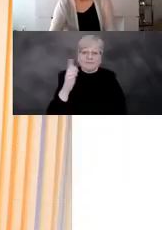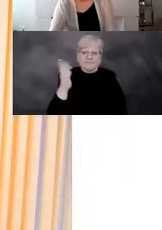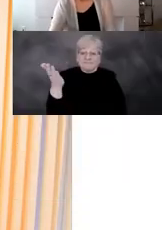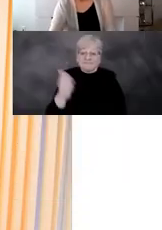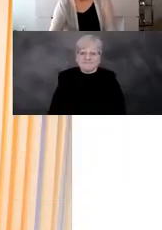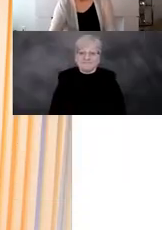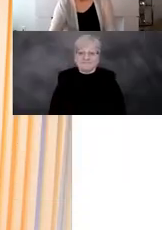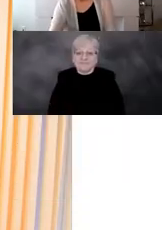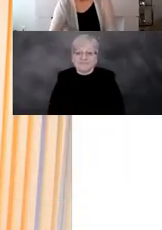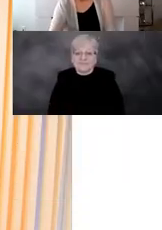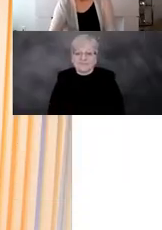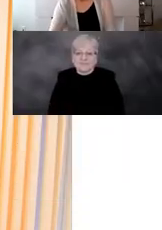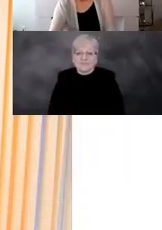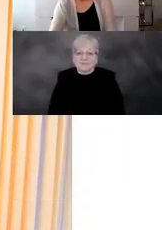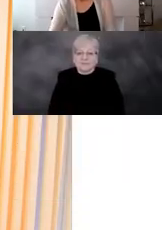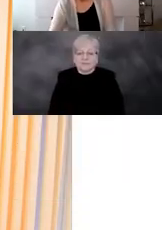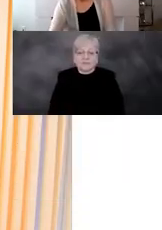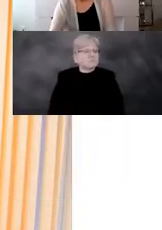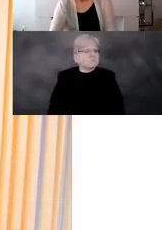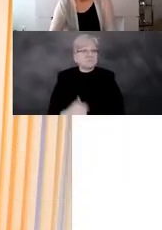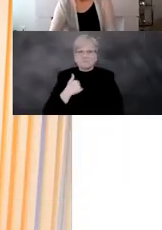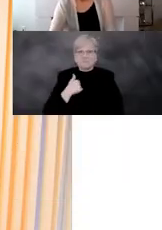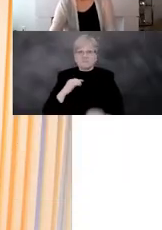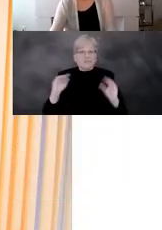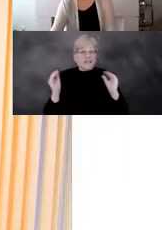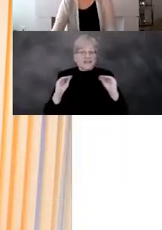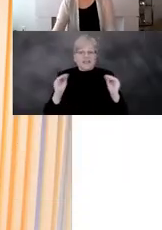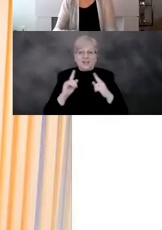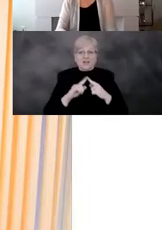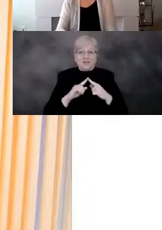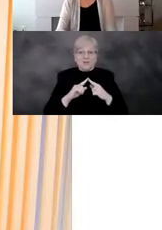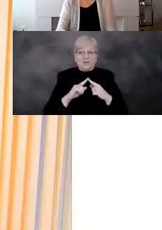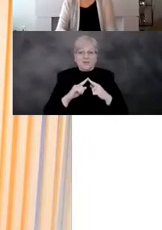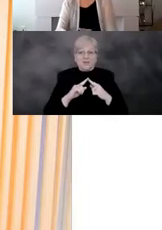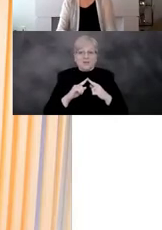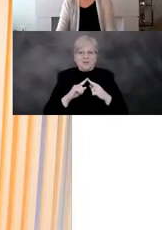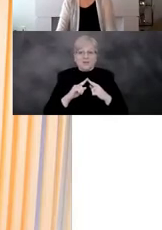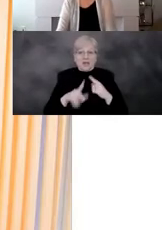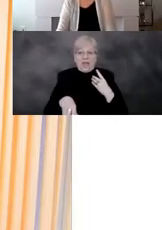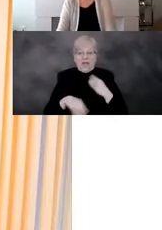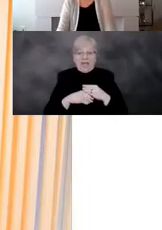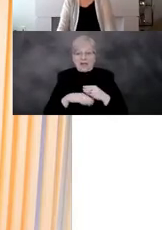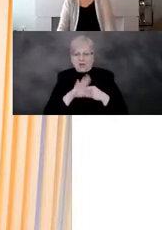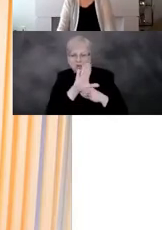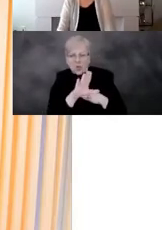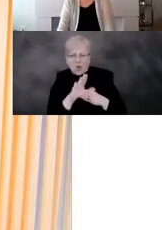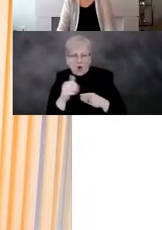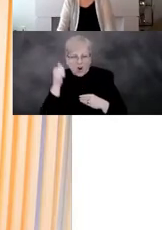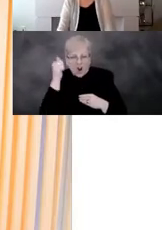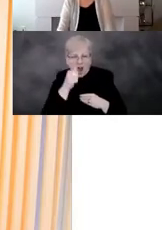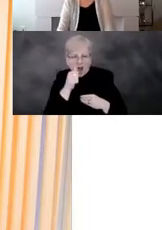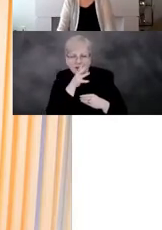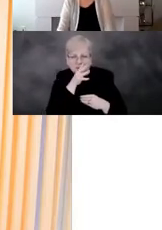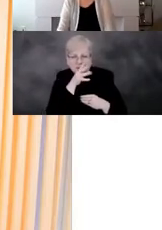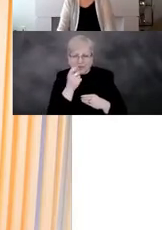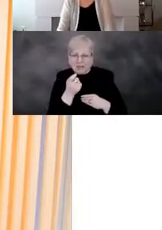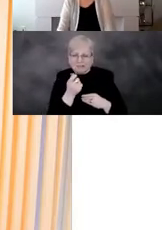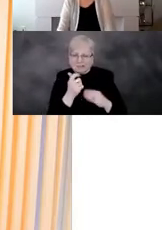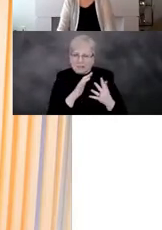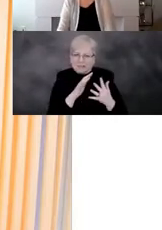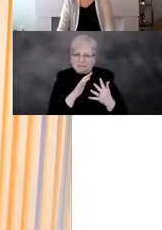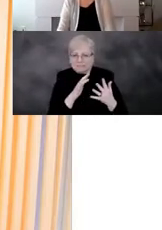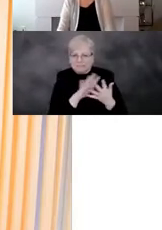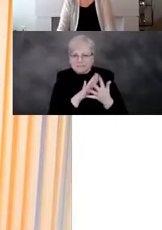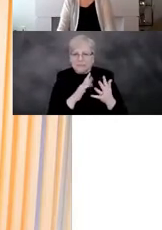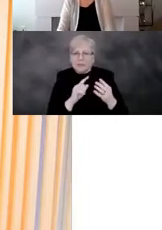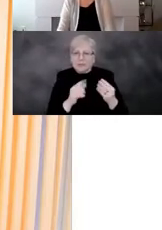No, Asia, nothing to add. Your audio is mostly clear, but just in case some people missed the part about rehearsing if there were